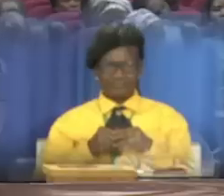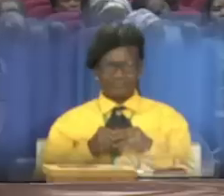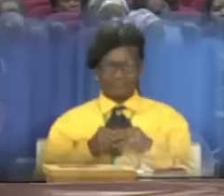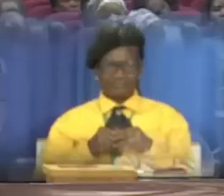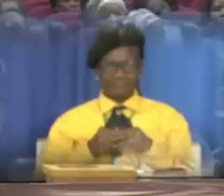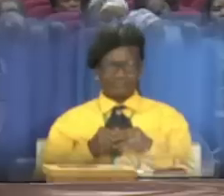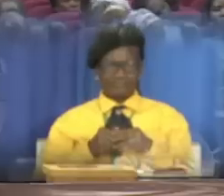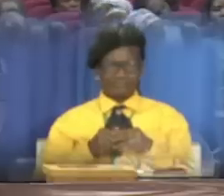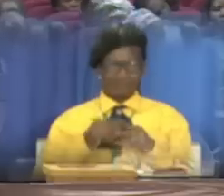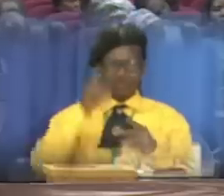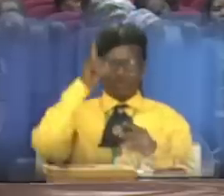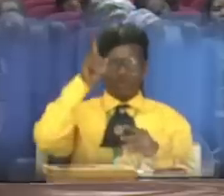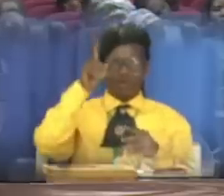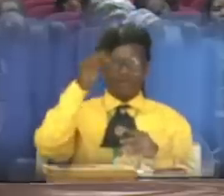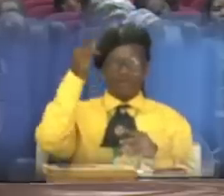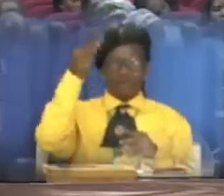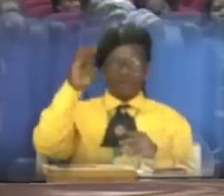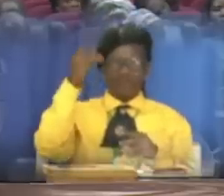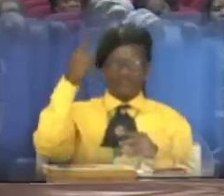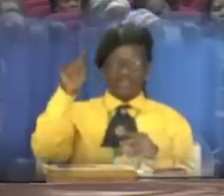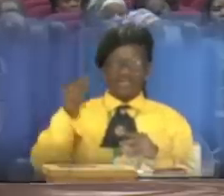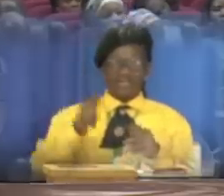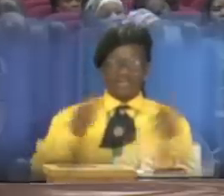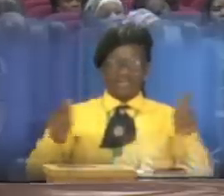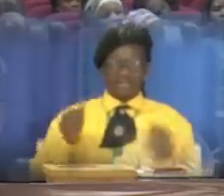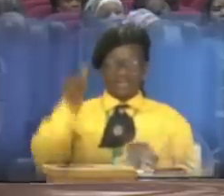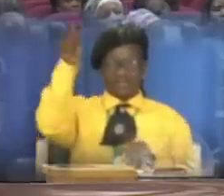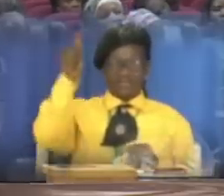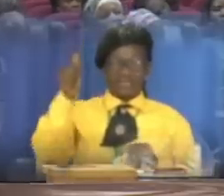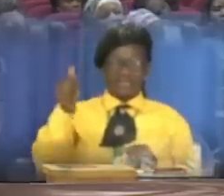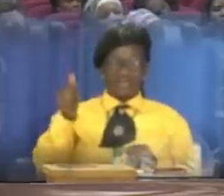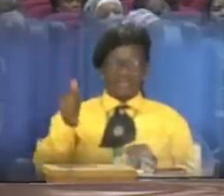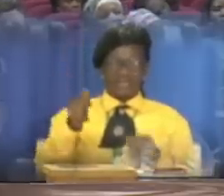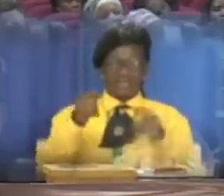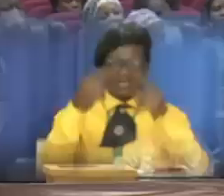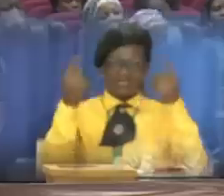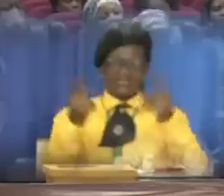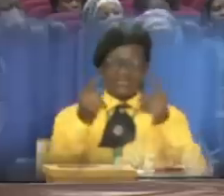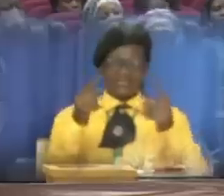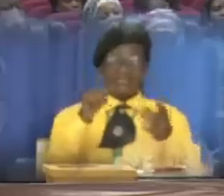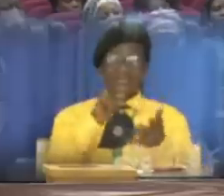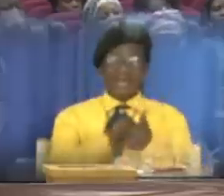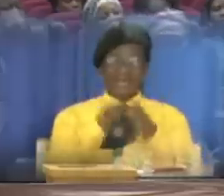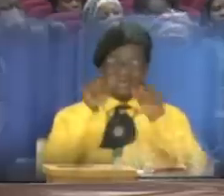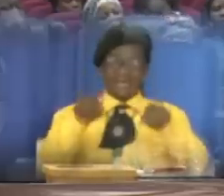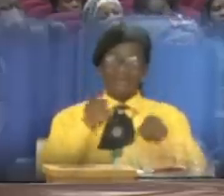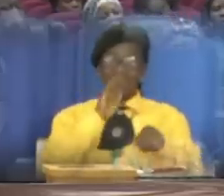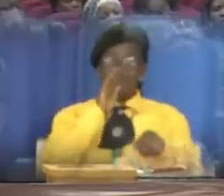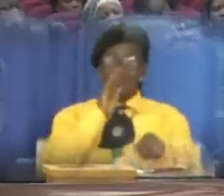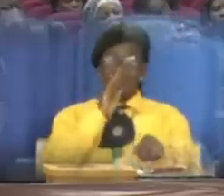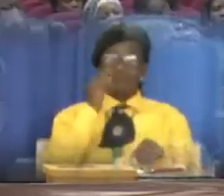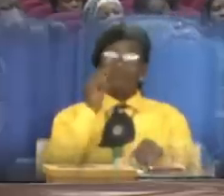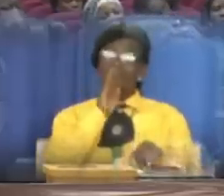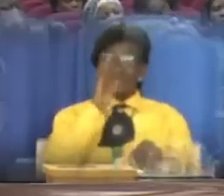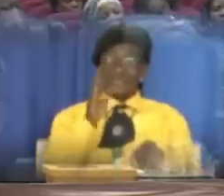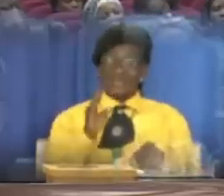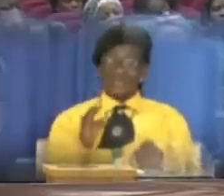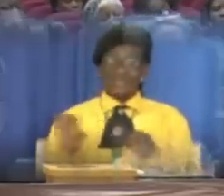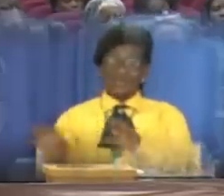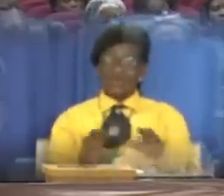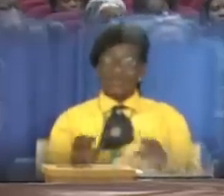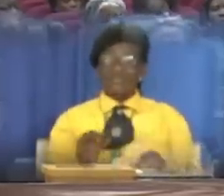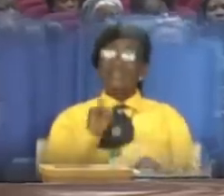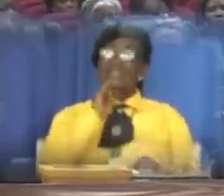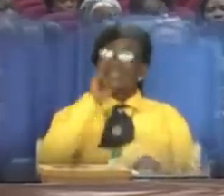You know, one of the greatest sins that can ever be committed is the sin of